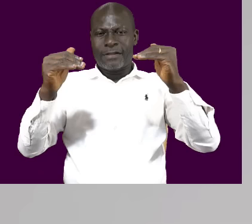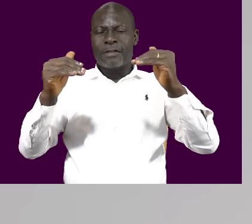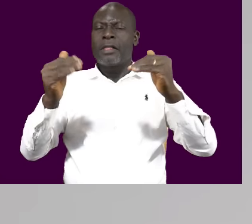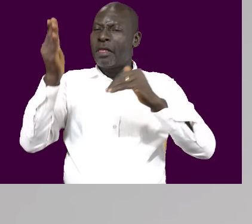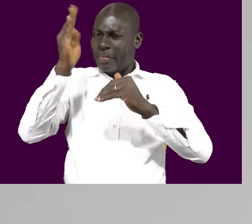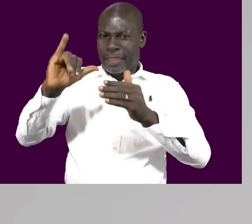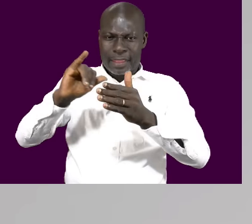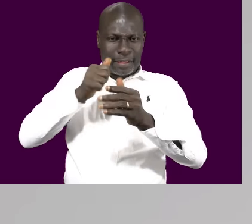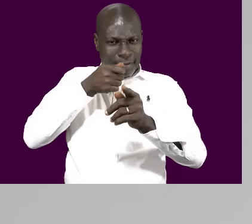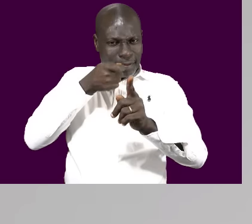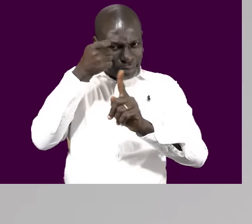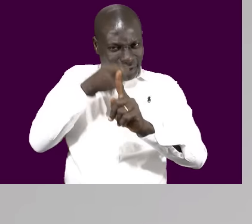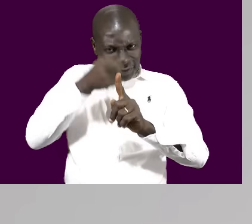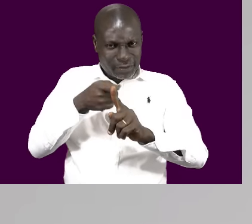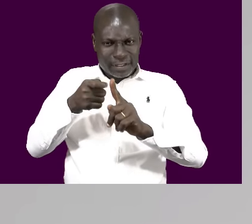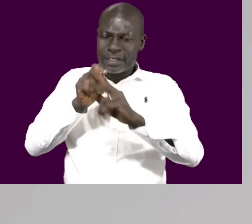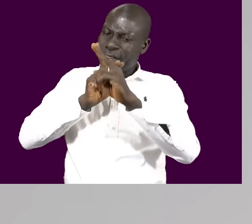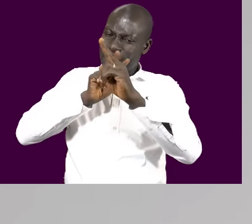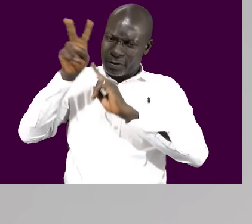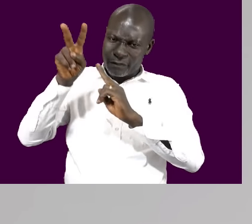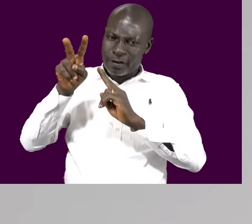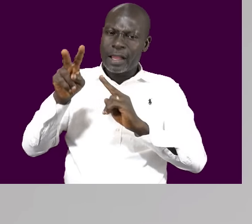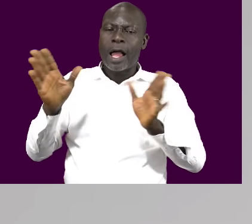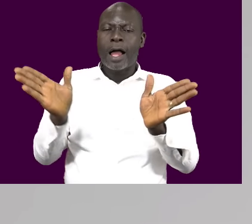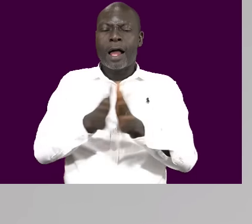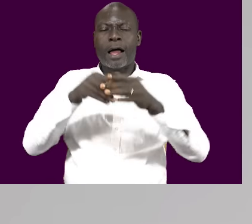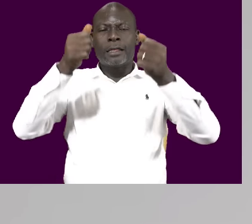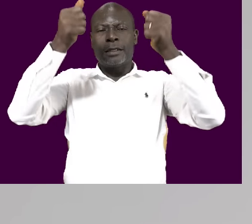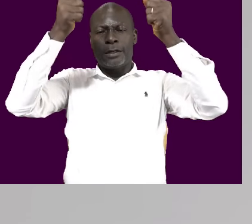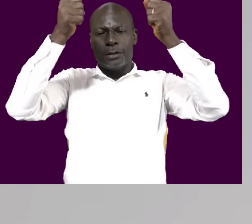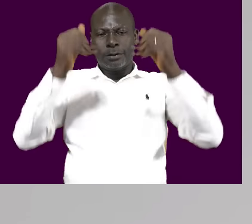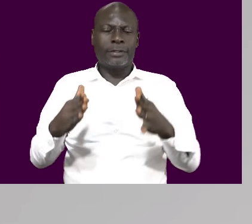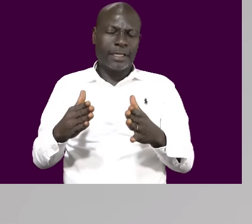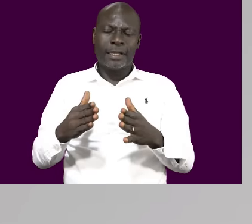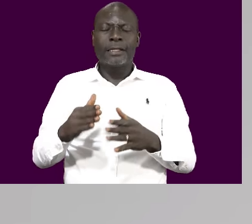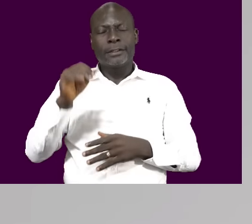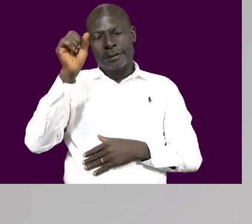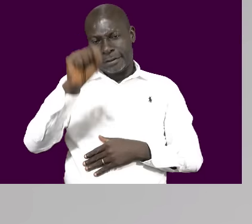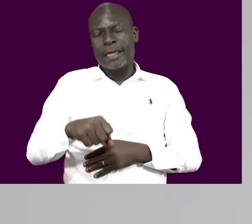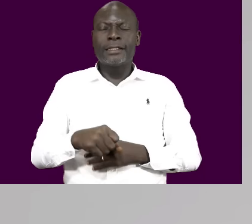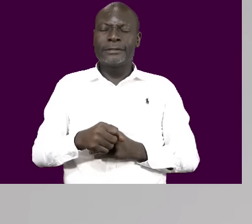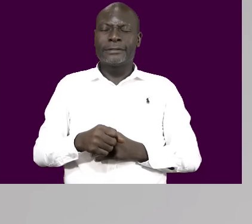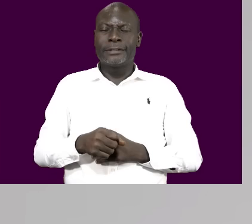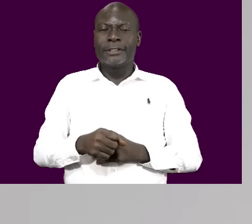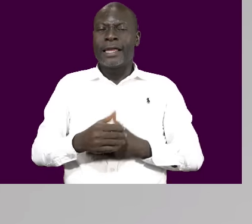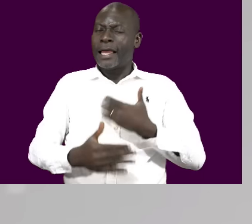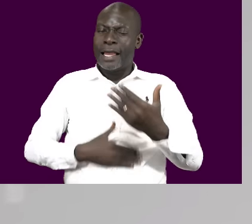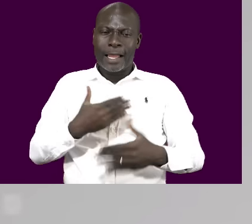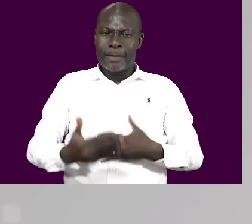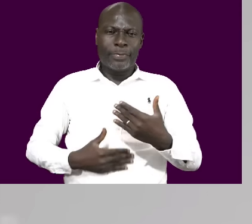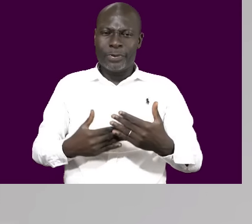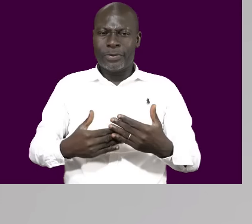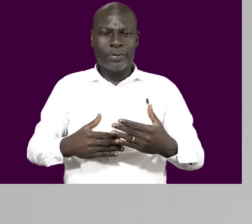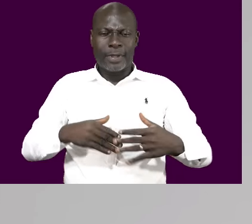the prophets who were before you. Hallelujah. Mumma mwenye na moho en